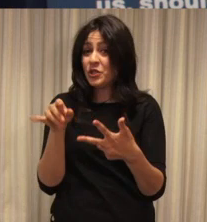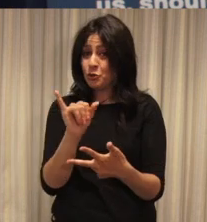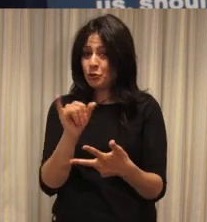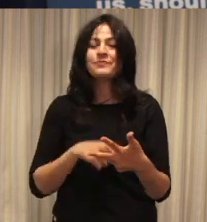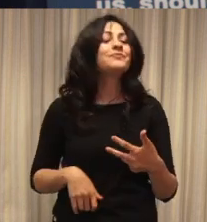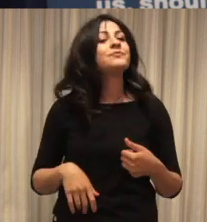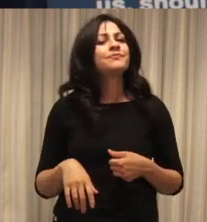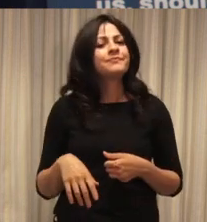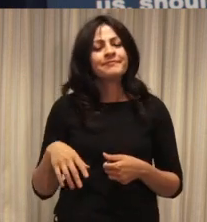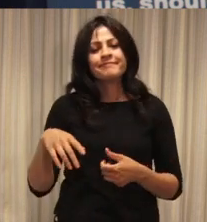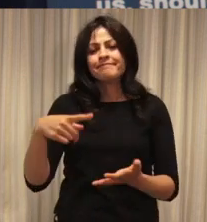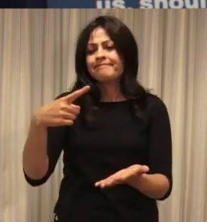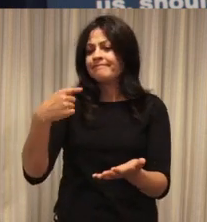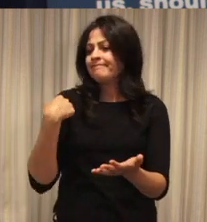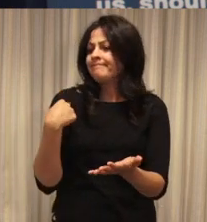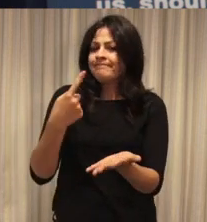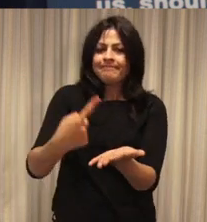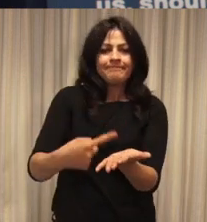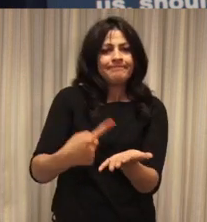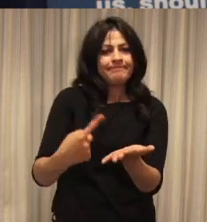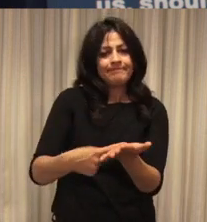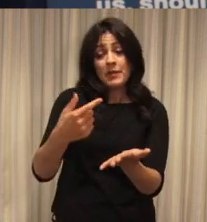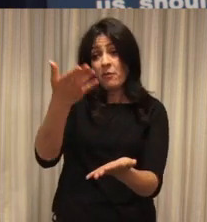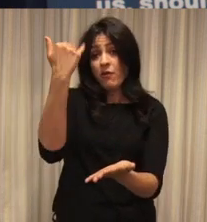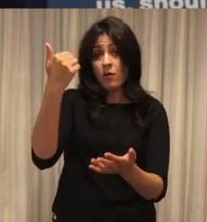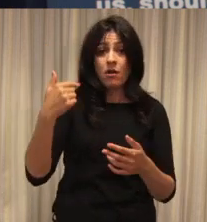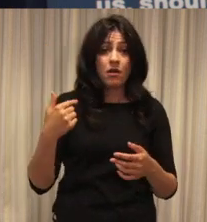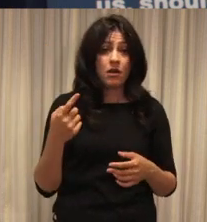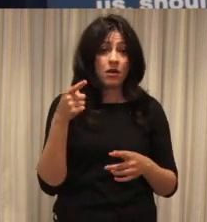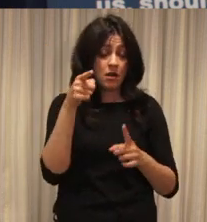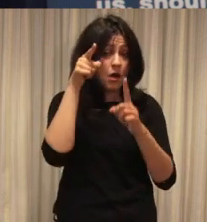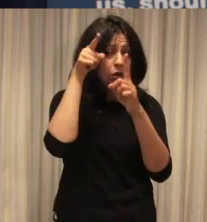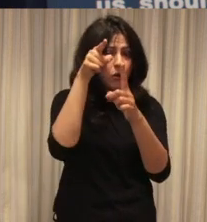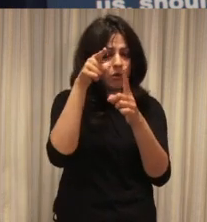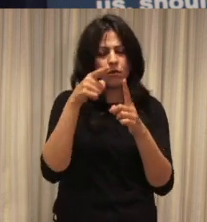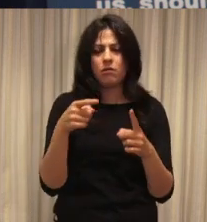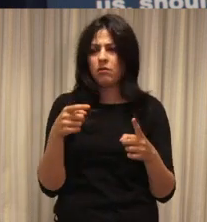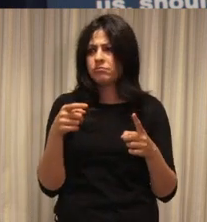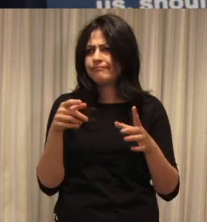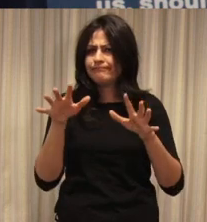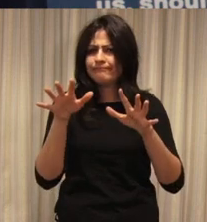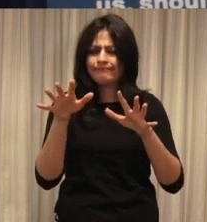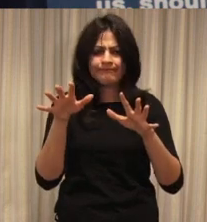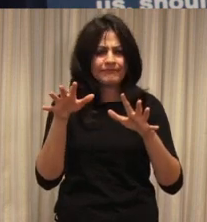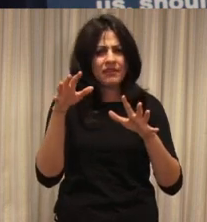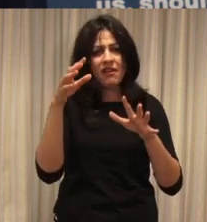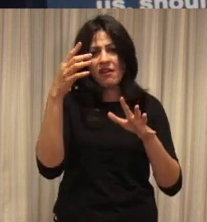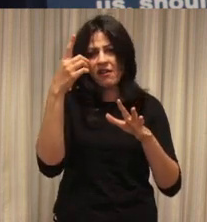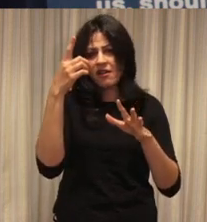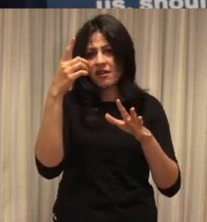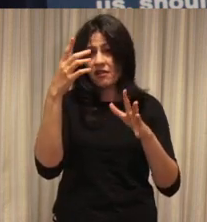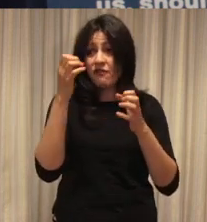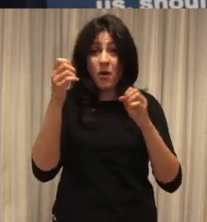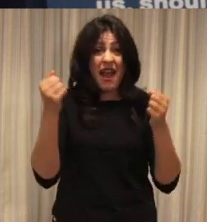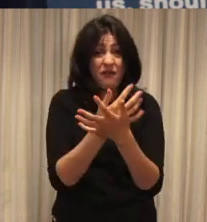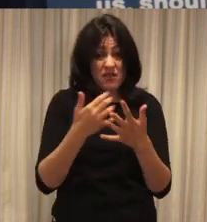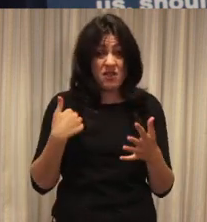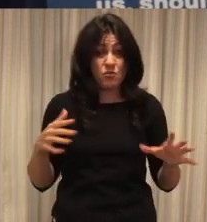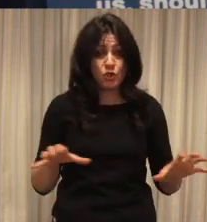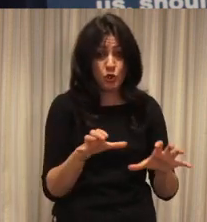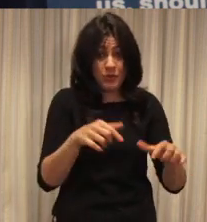So I talked about this earlier. One of the goals in everything we do is to be transparent with you